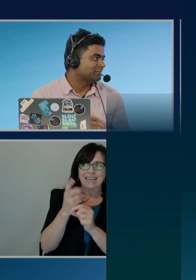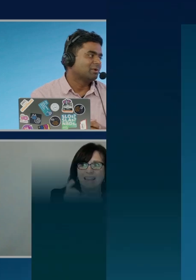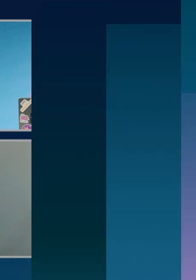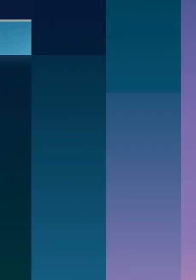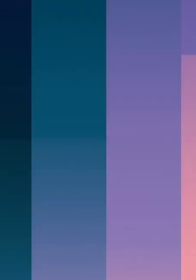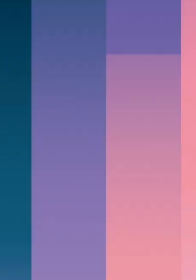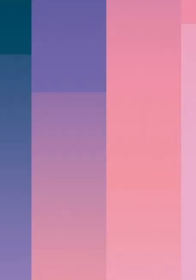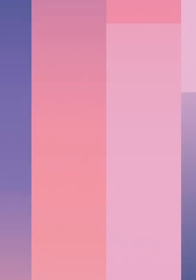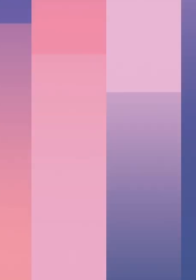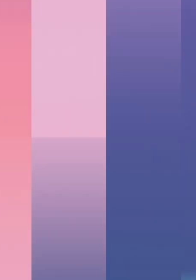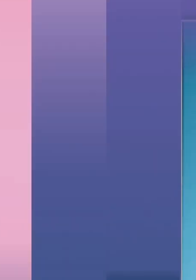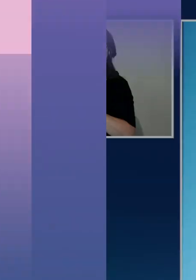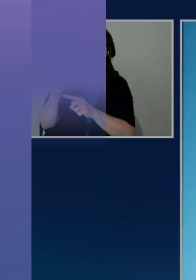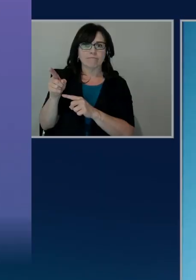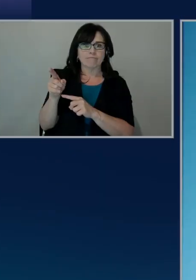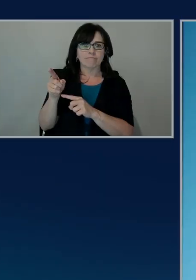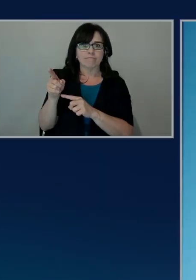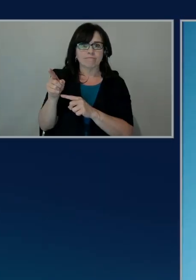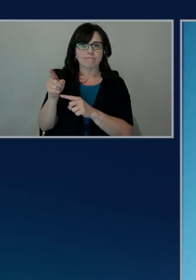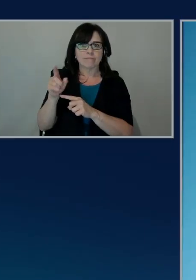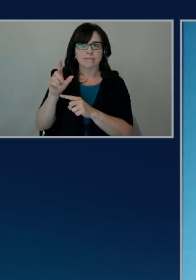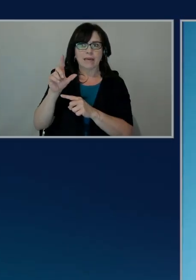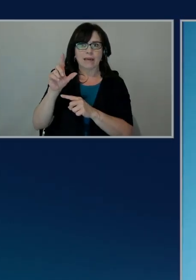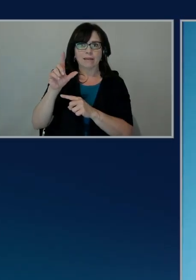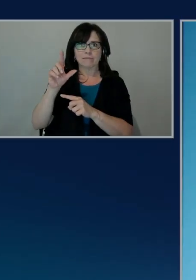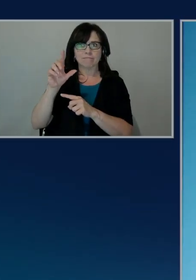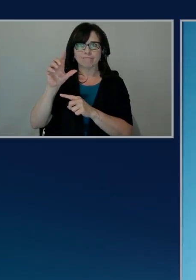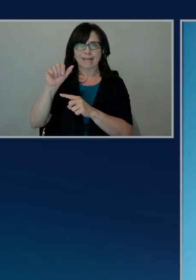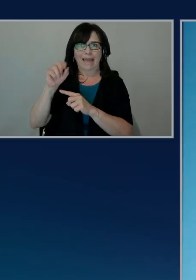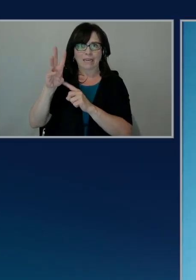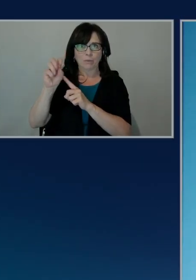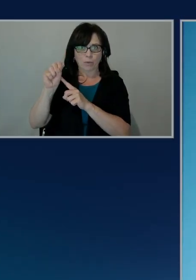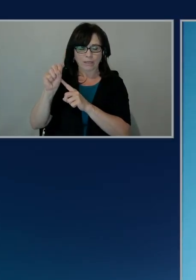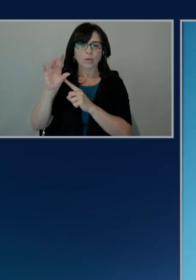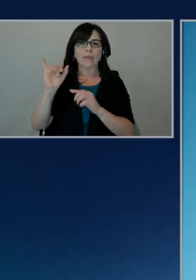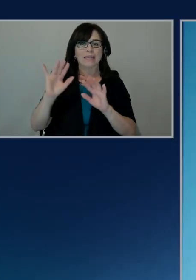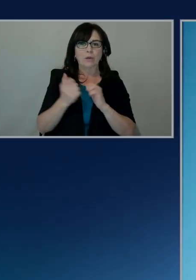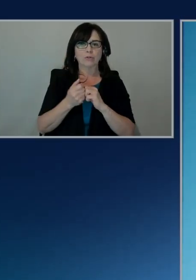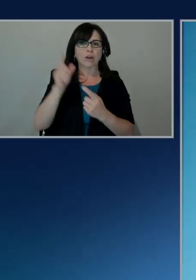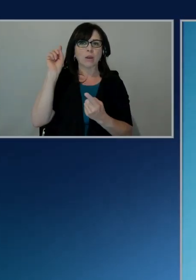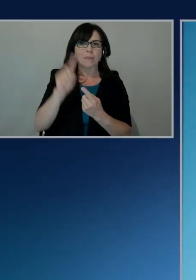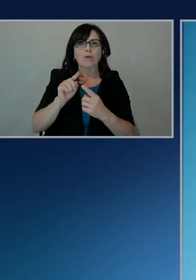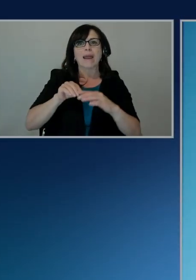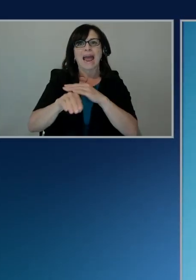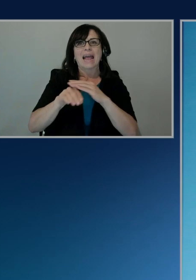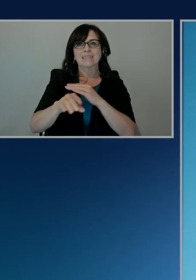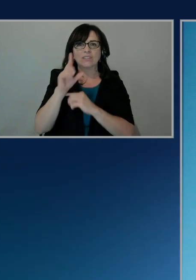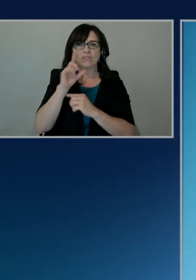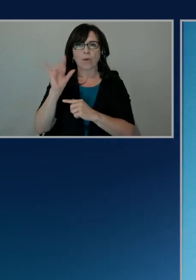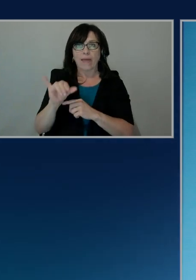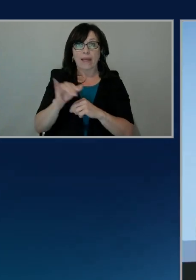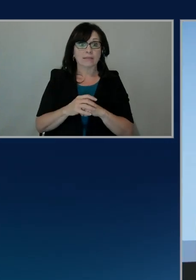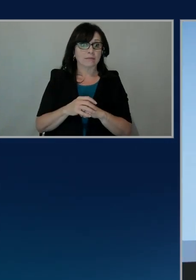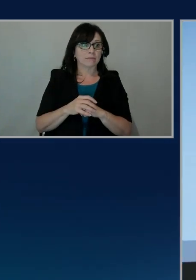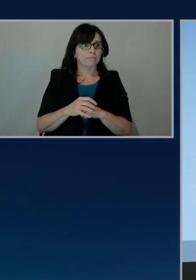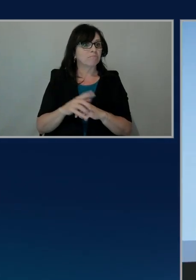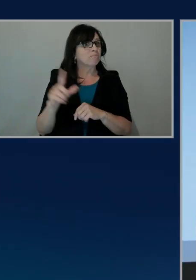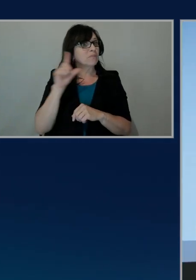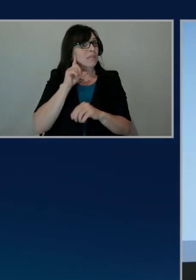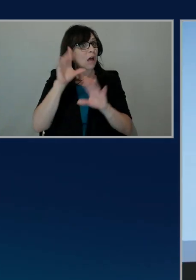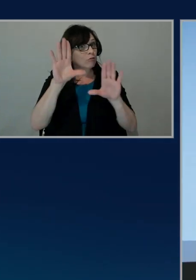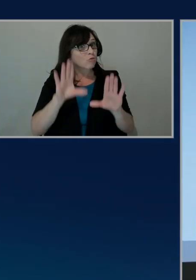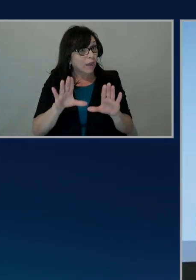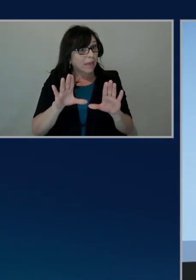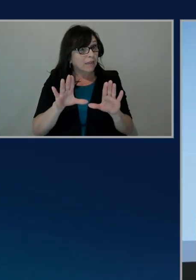Yeah. All right. So that's how we are trying to mitigate the attack surface around the anonymizer itself. Sounds great. We